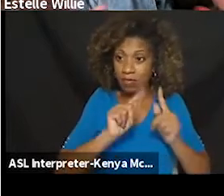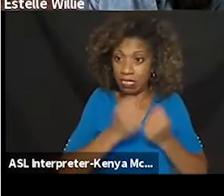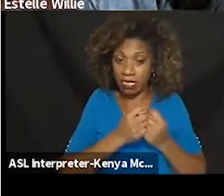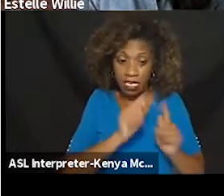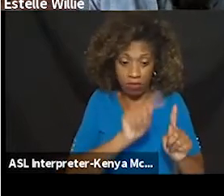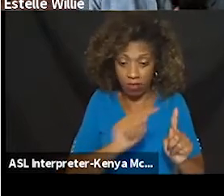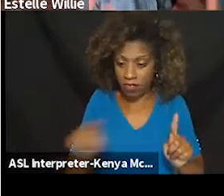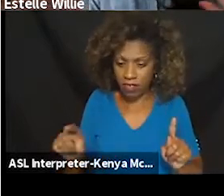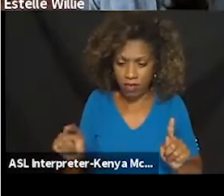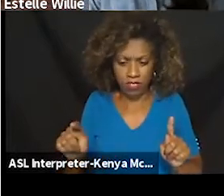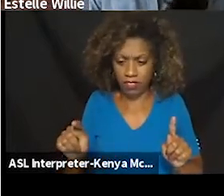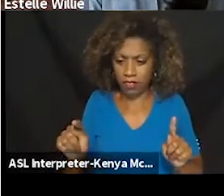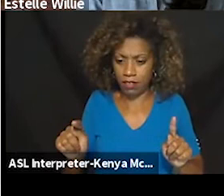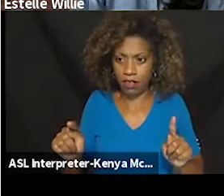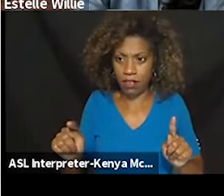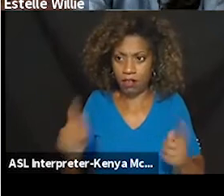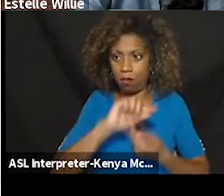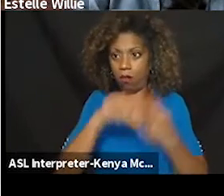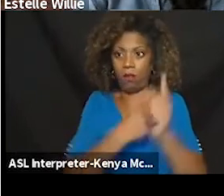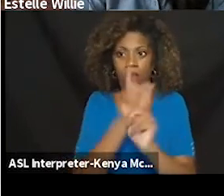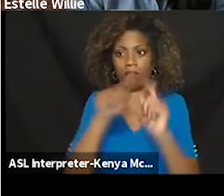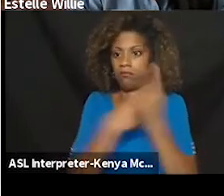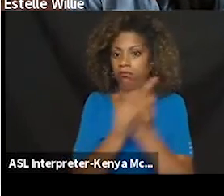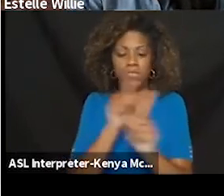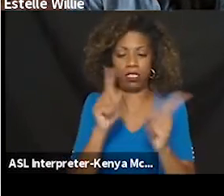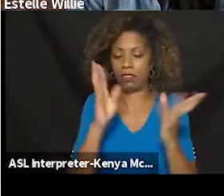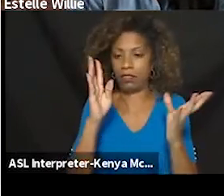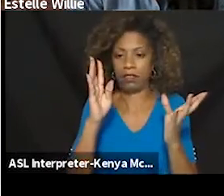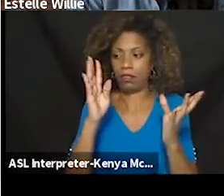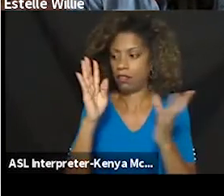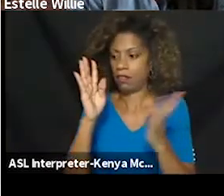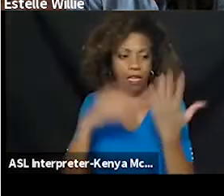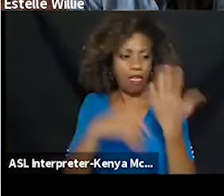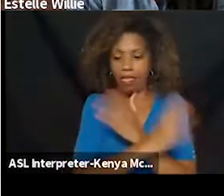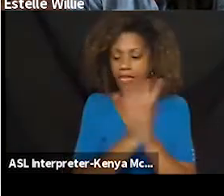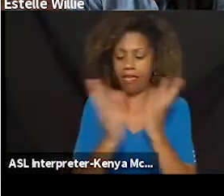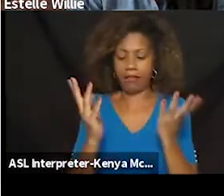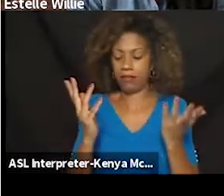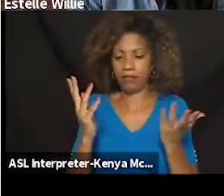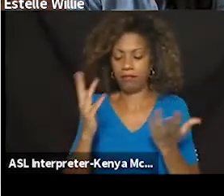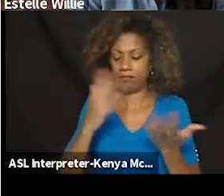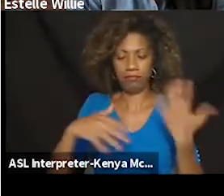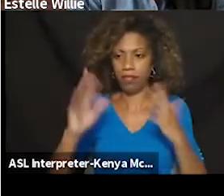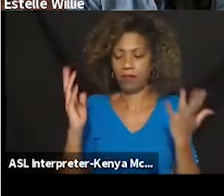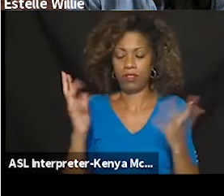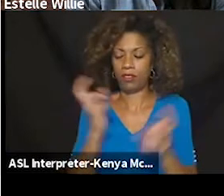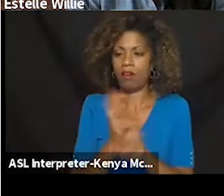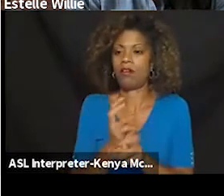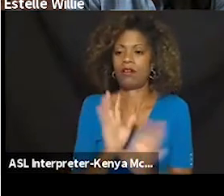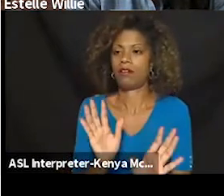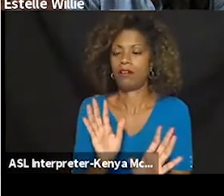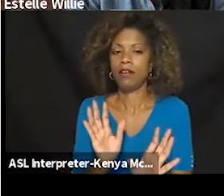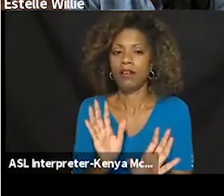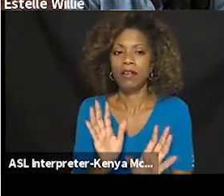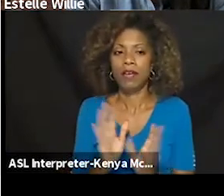what I've learned and what you all are work on as well is the impact narrative, and using